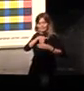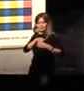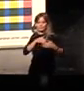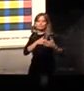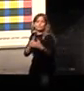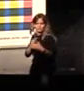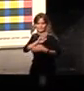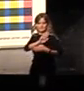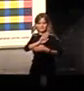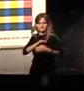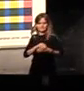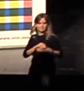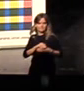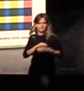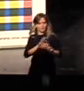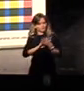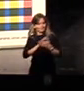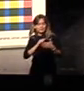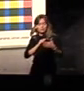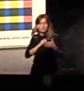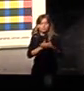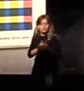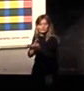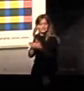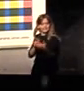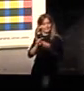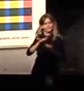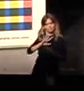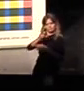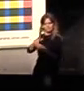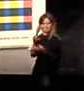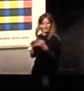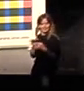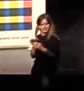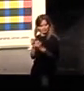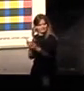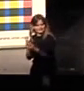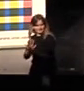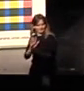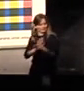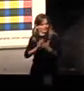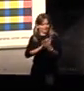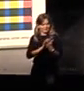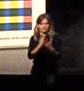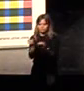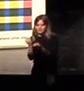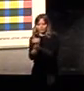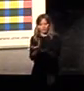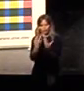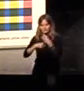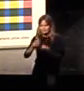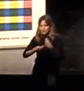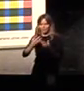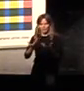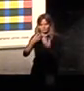en en restricted oh mijn voor politieke actie in the field of economie productie en consumptie production of